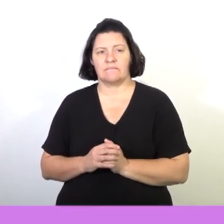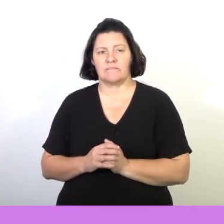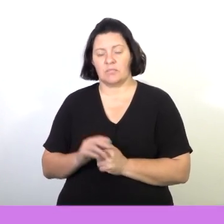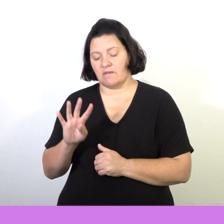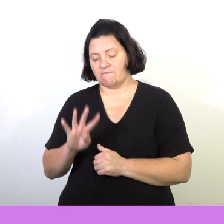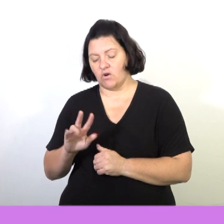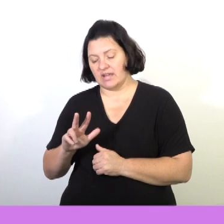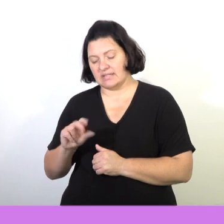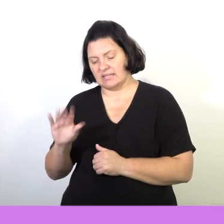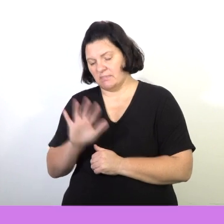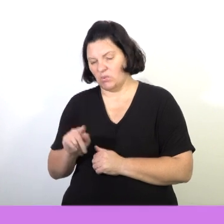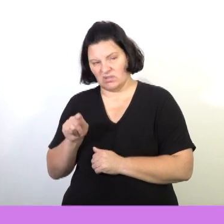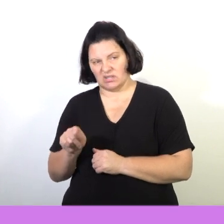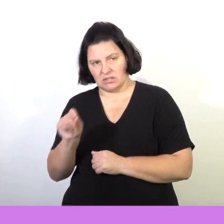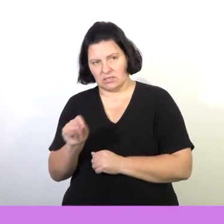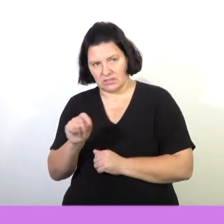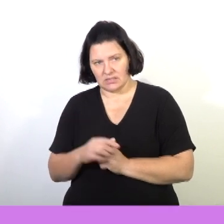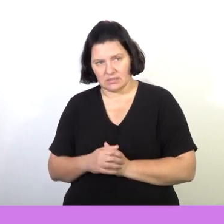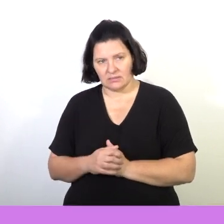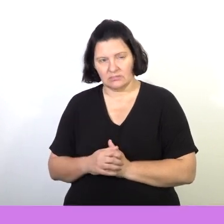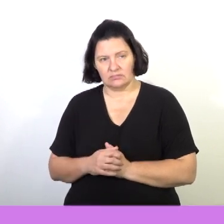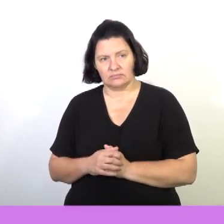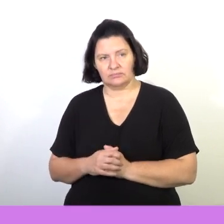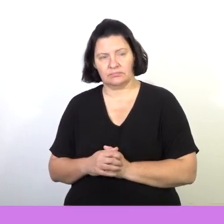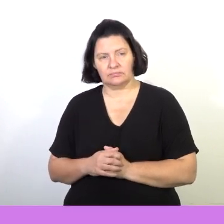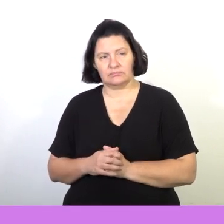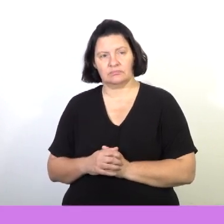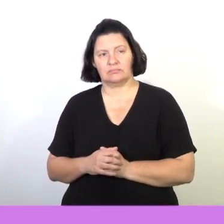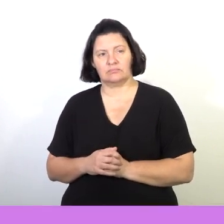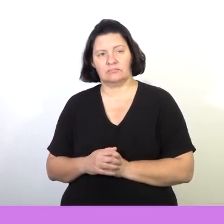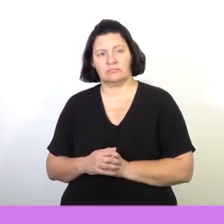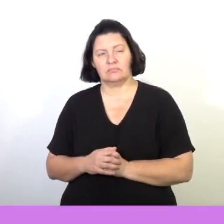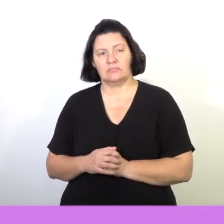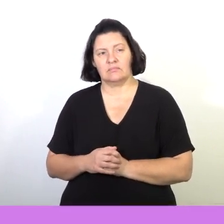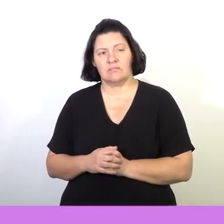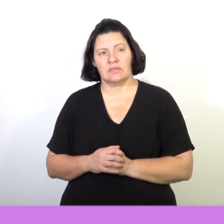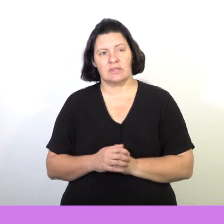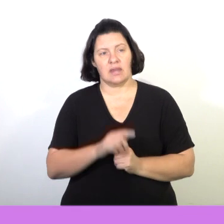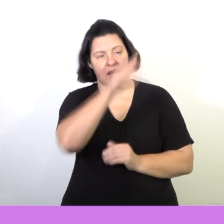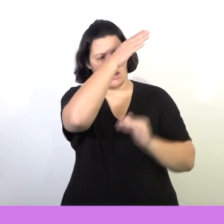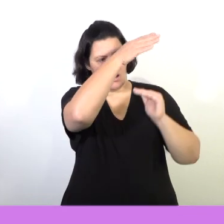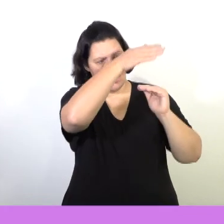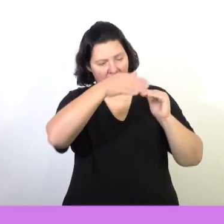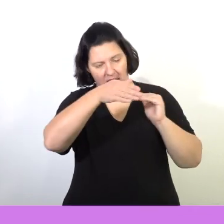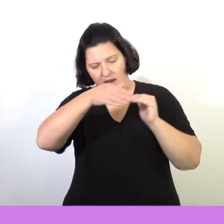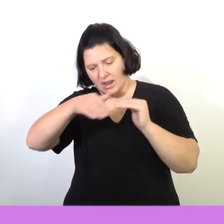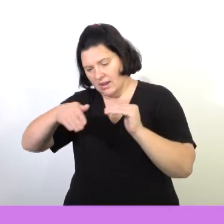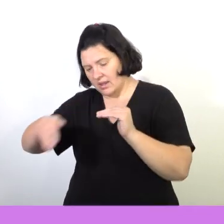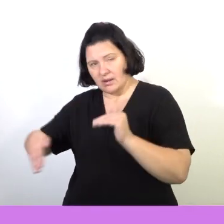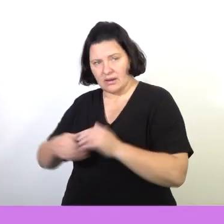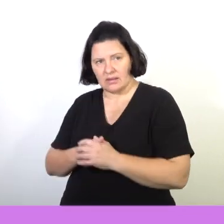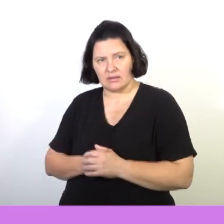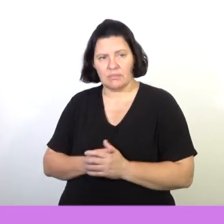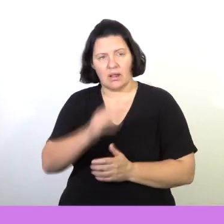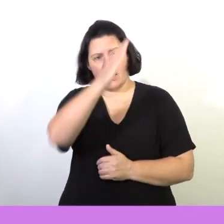will be 480, it will be here. Let me put this one back. Then we can connect the dot. You